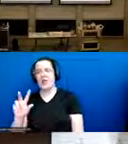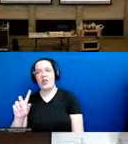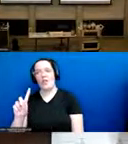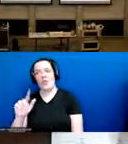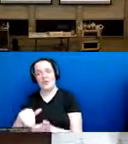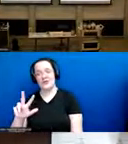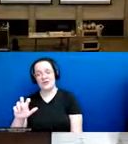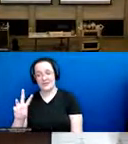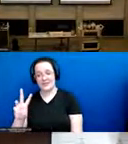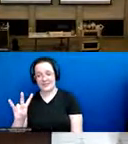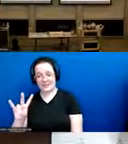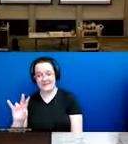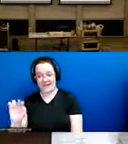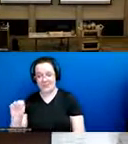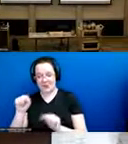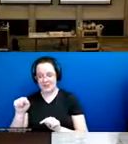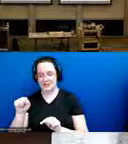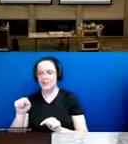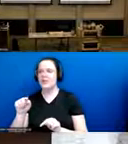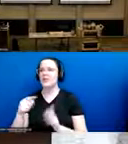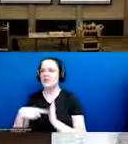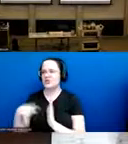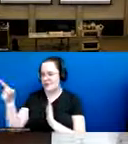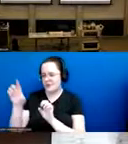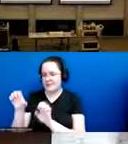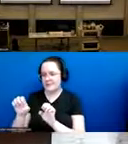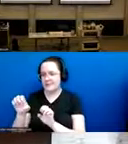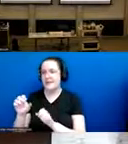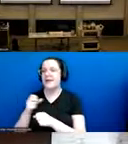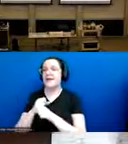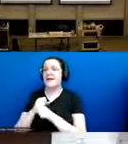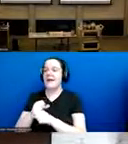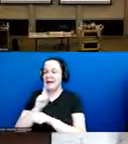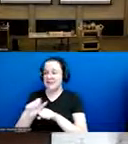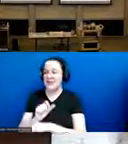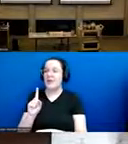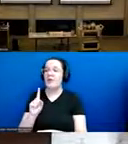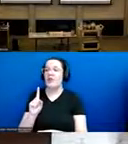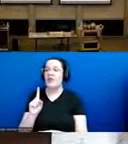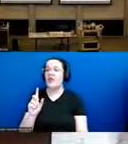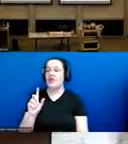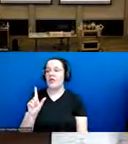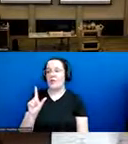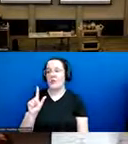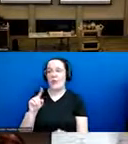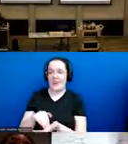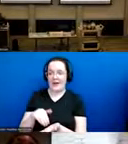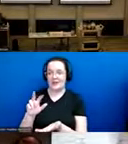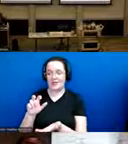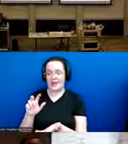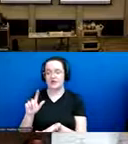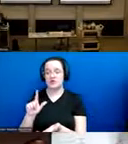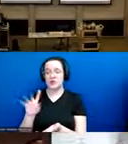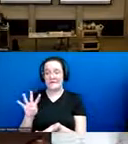this experiment, you actually create 1324 nanometers that are very close to the